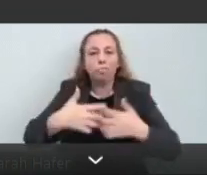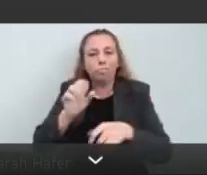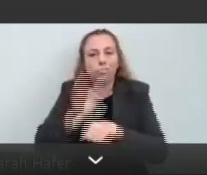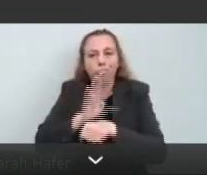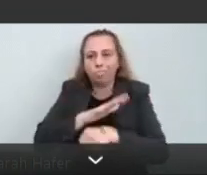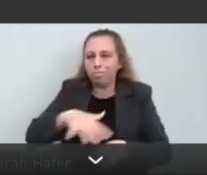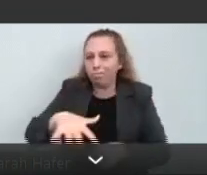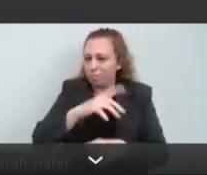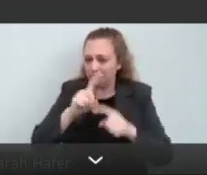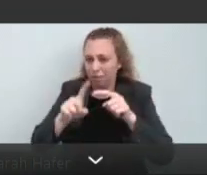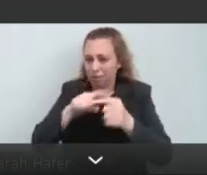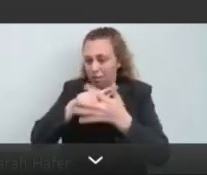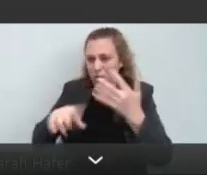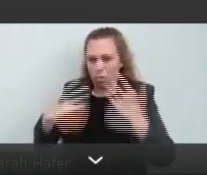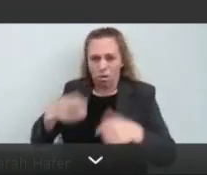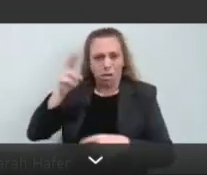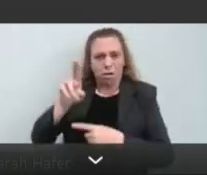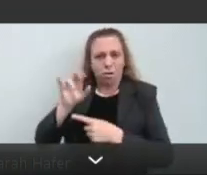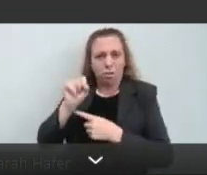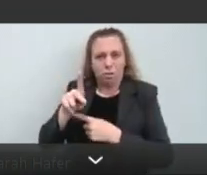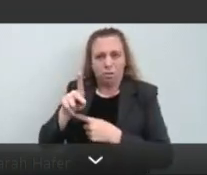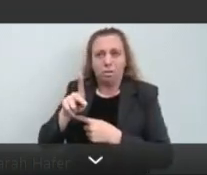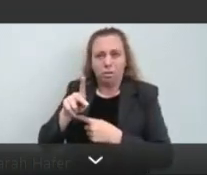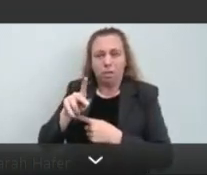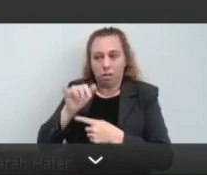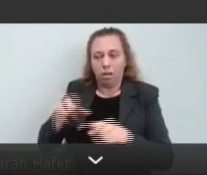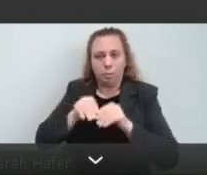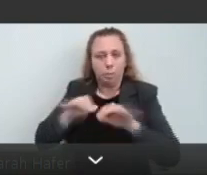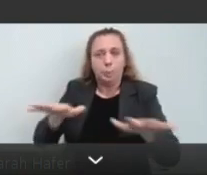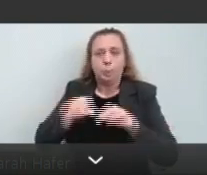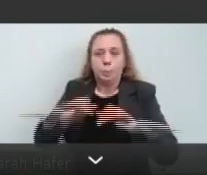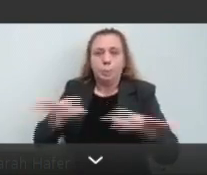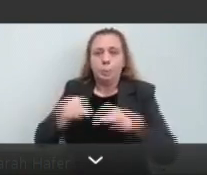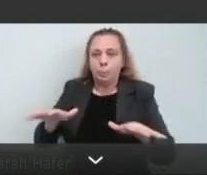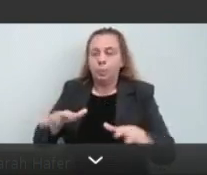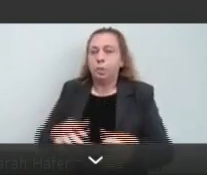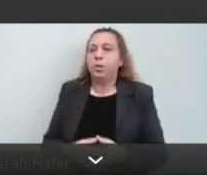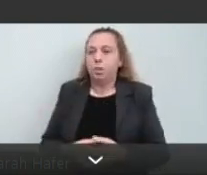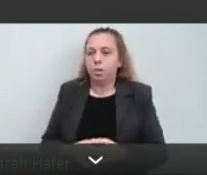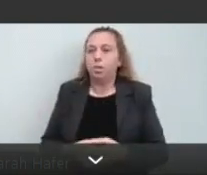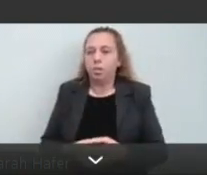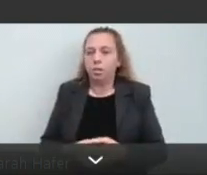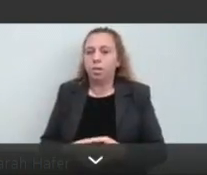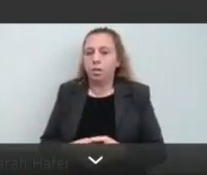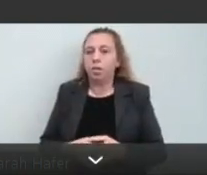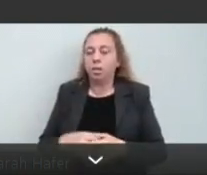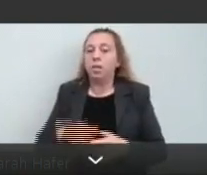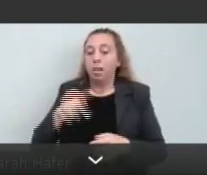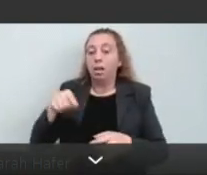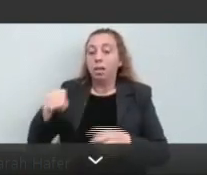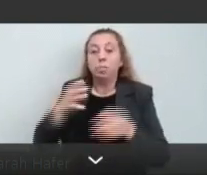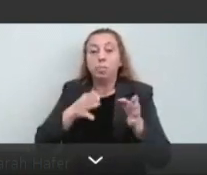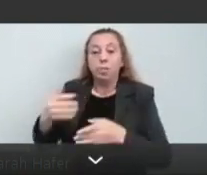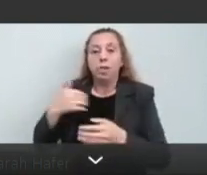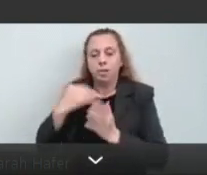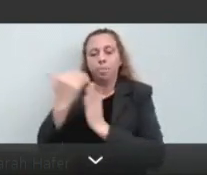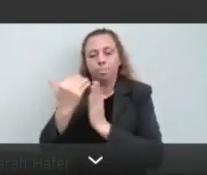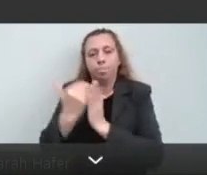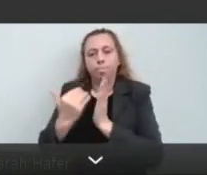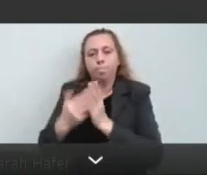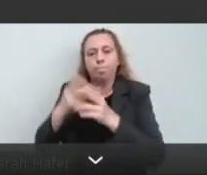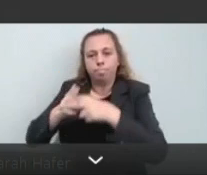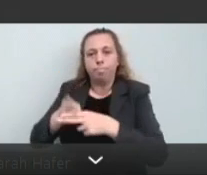virus transmission, and so these are all specifically called out in the reopening plans. I will just add that even though we know that older people are